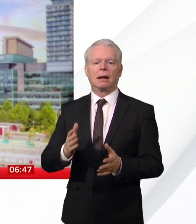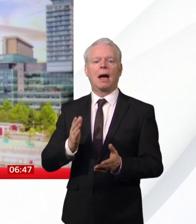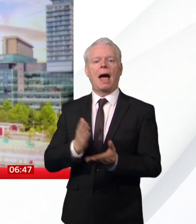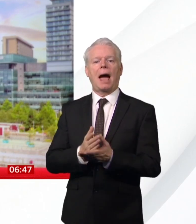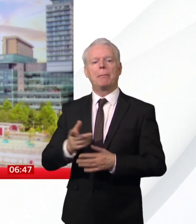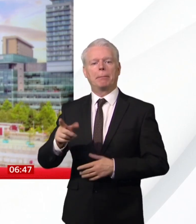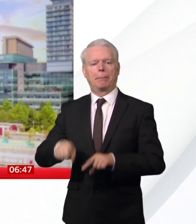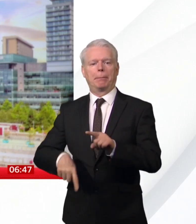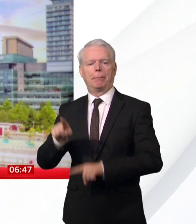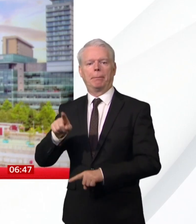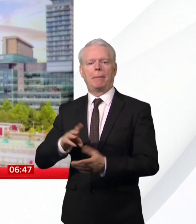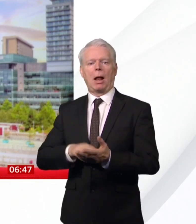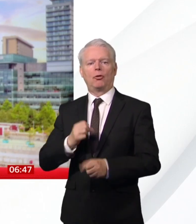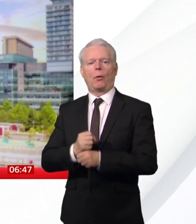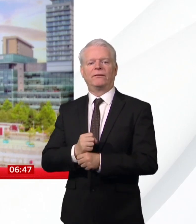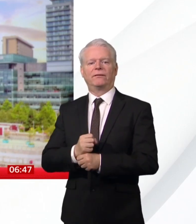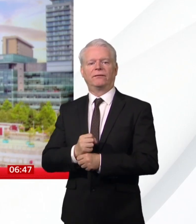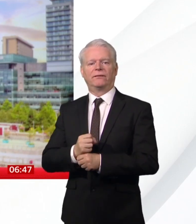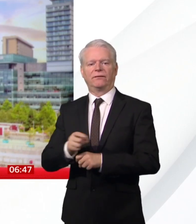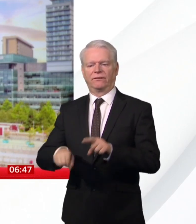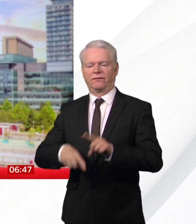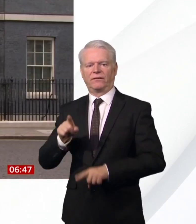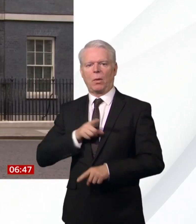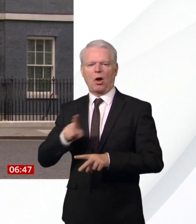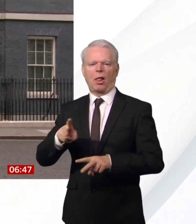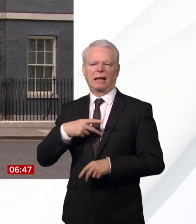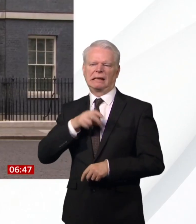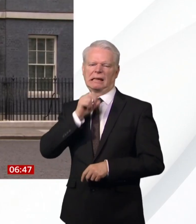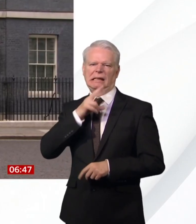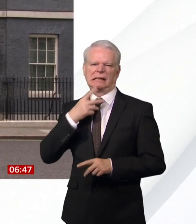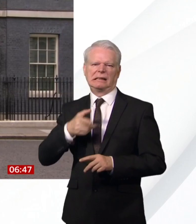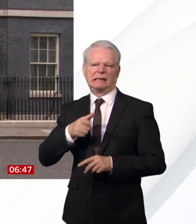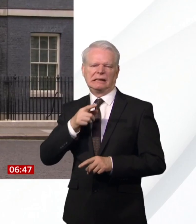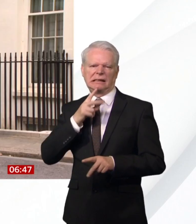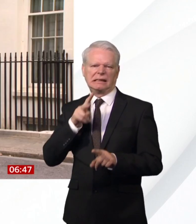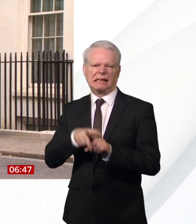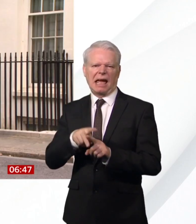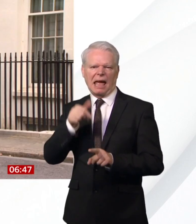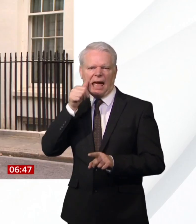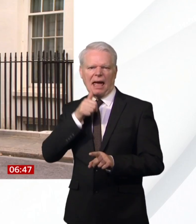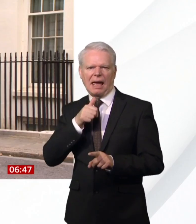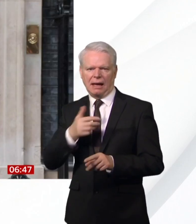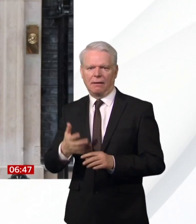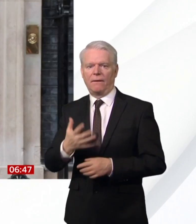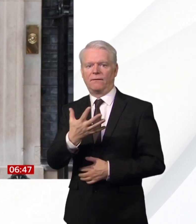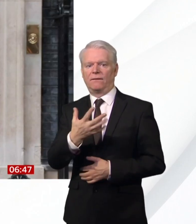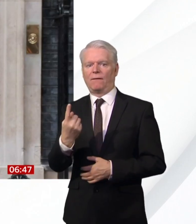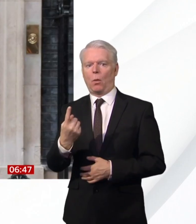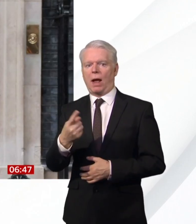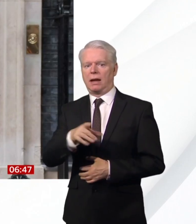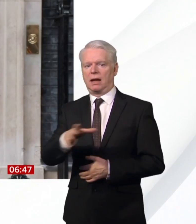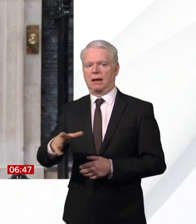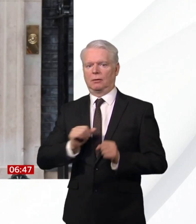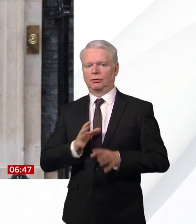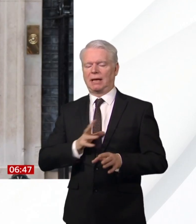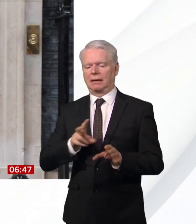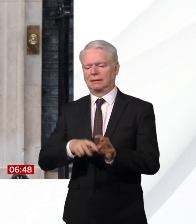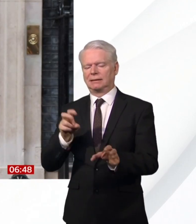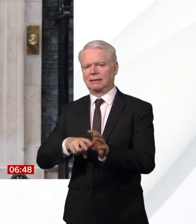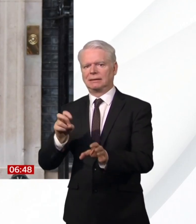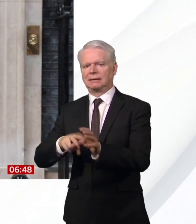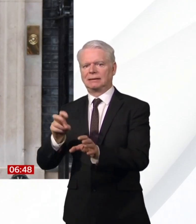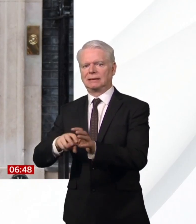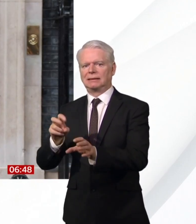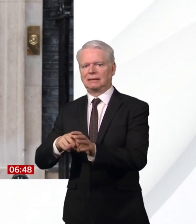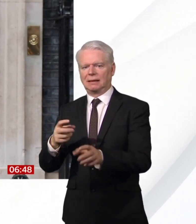ministerial resignations plus a sacking. And then one final resignation. When the herd moves, it